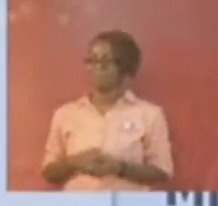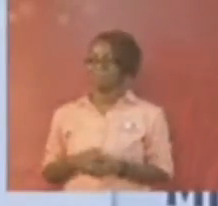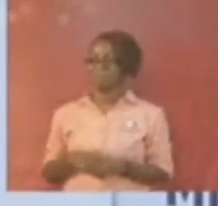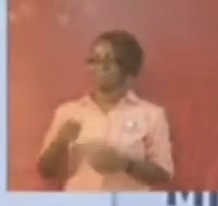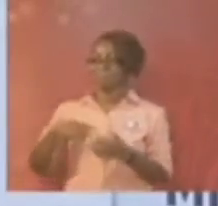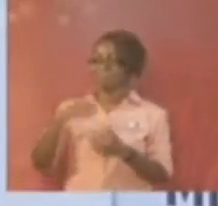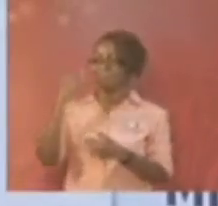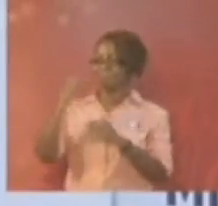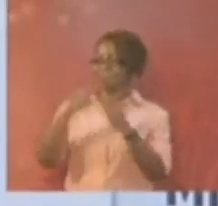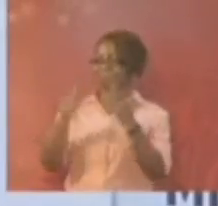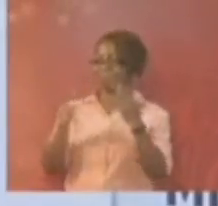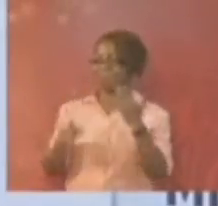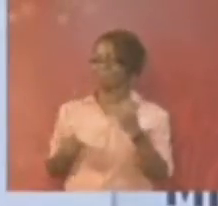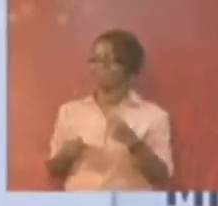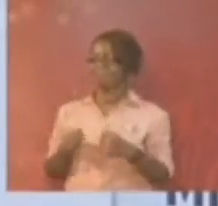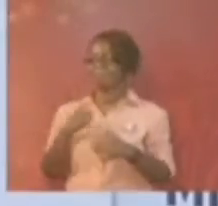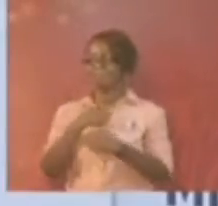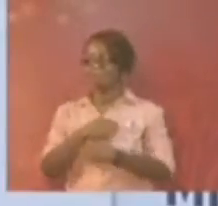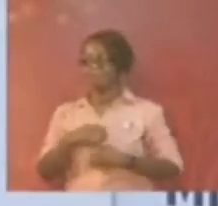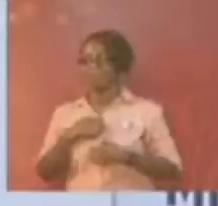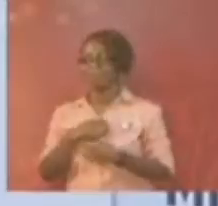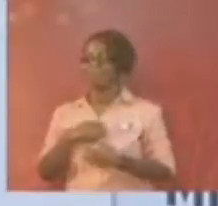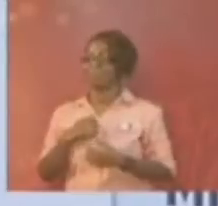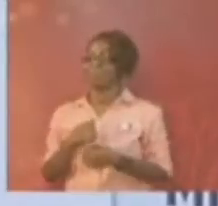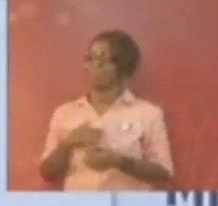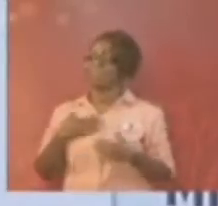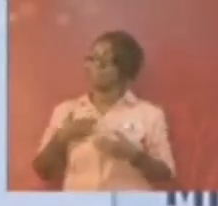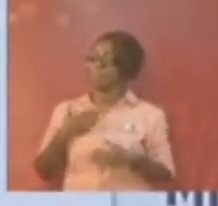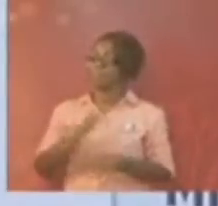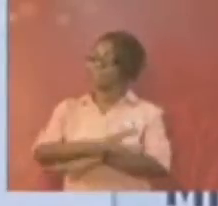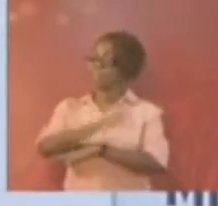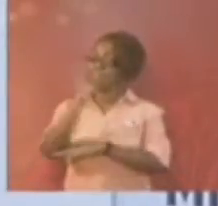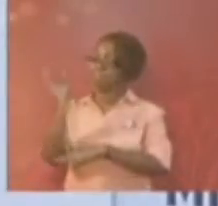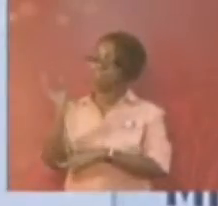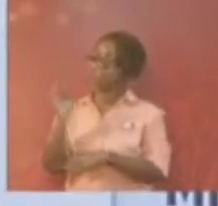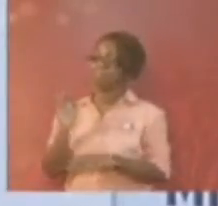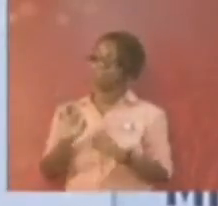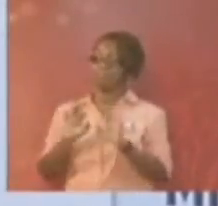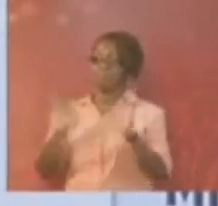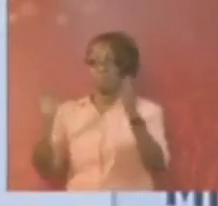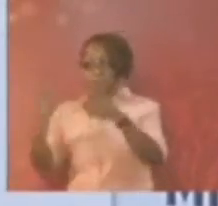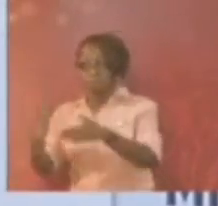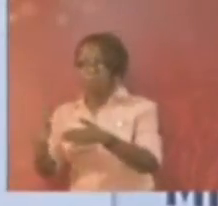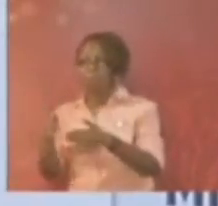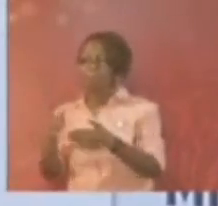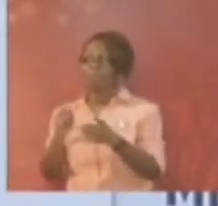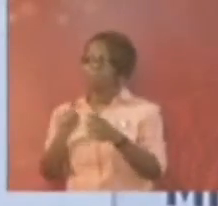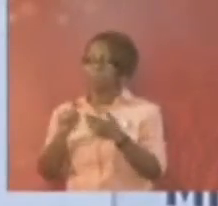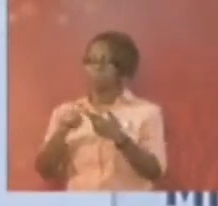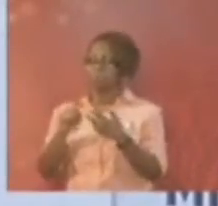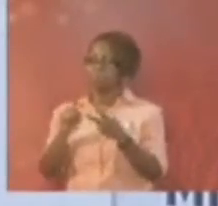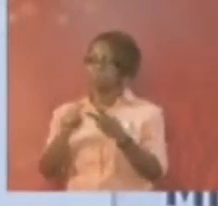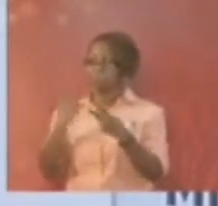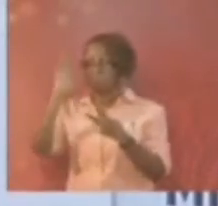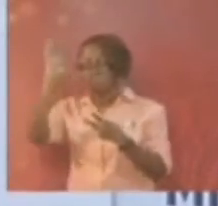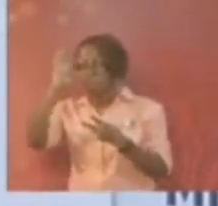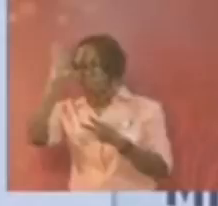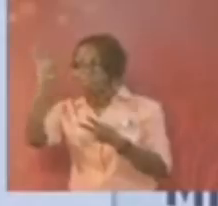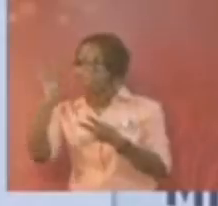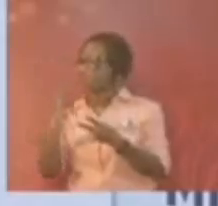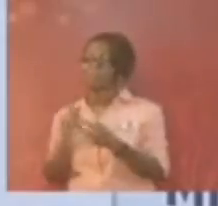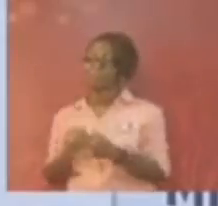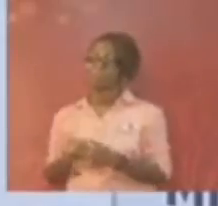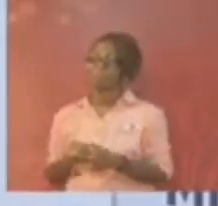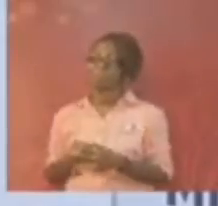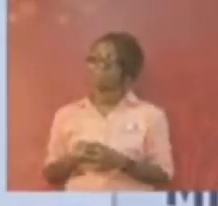happy Christmas. Focus and be creative. And in closing, let us all